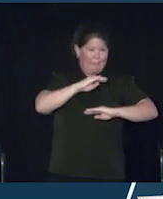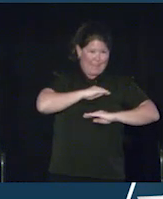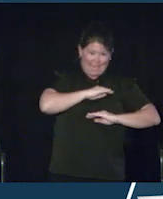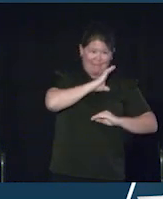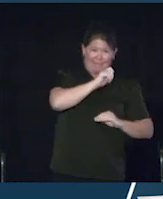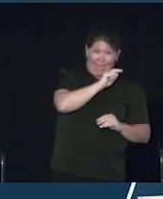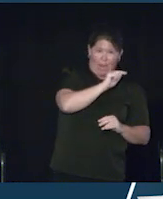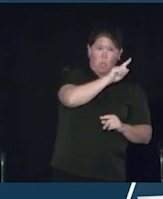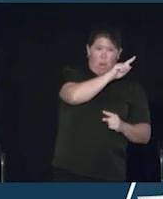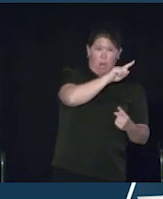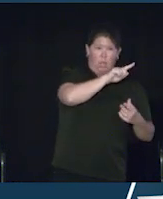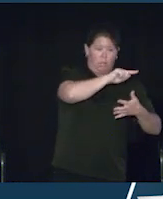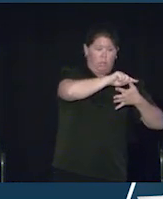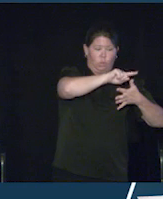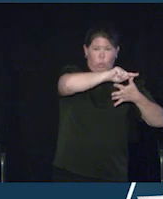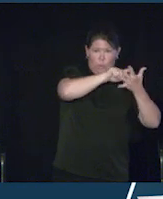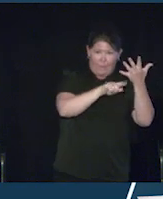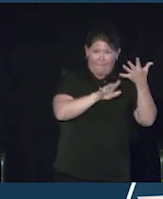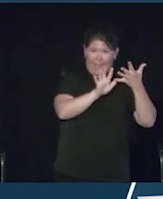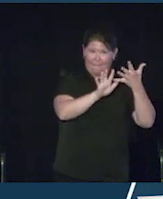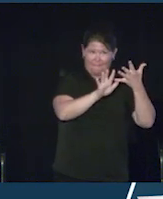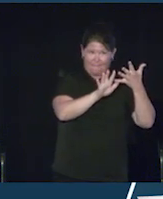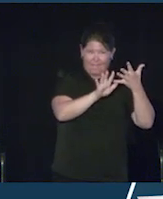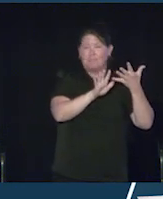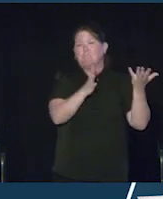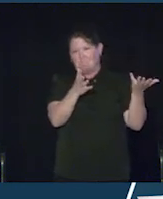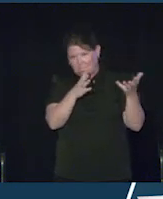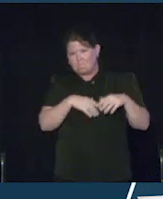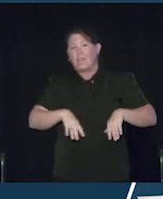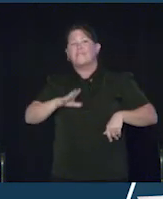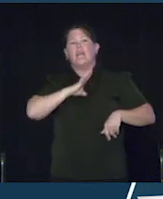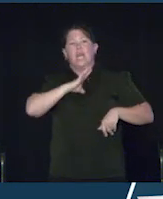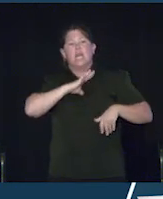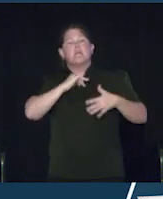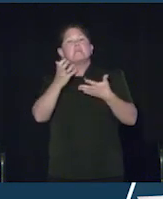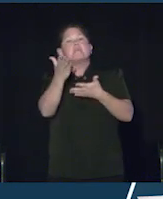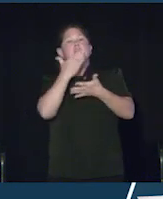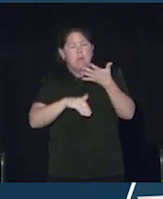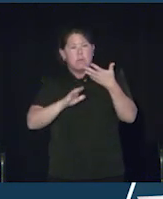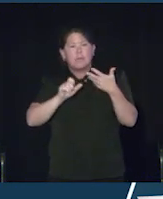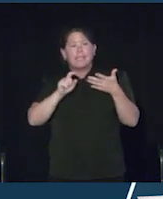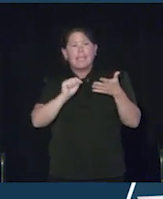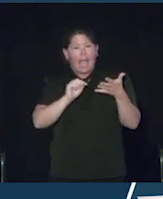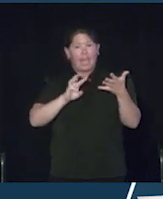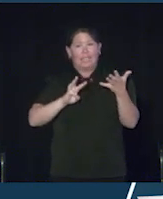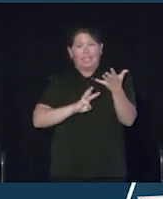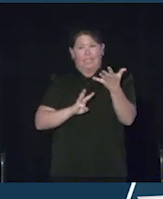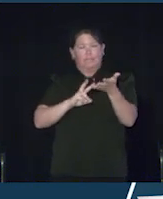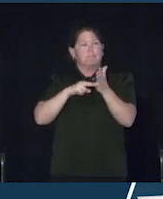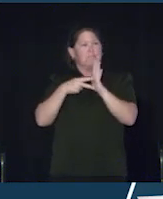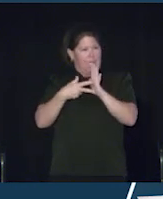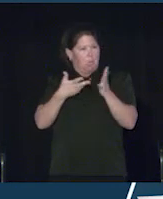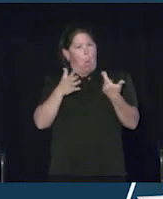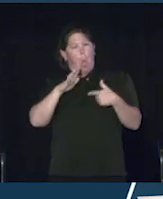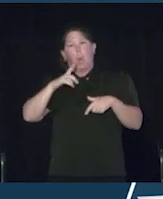everybody under the age of 21 who do not meet the criteria from 1 to 5.